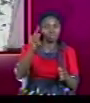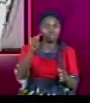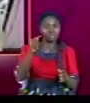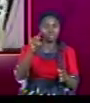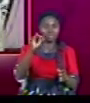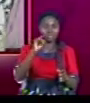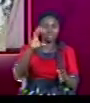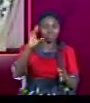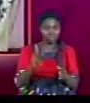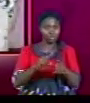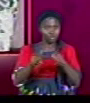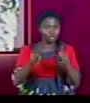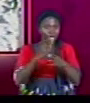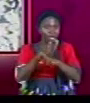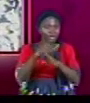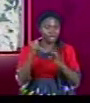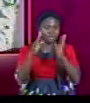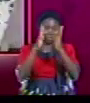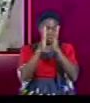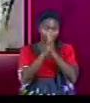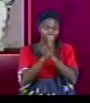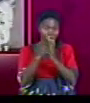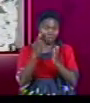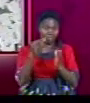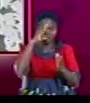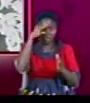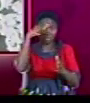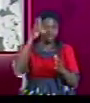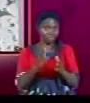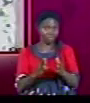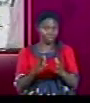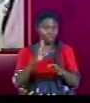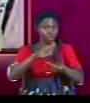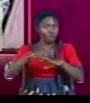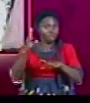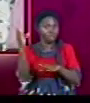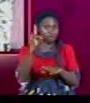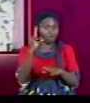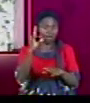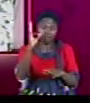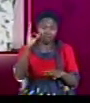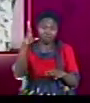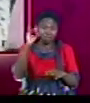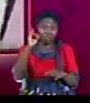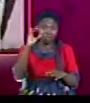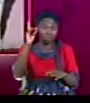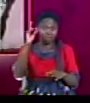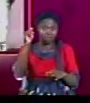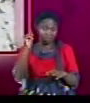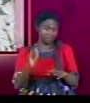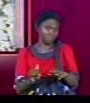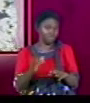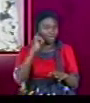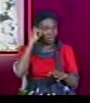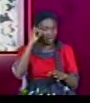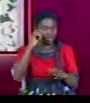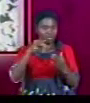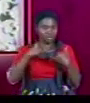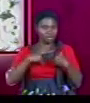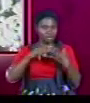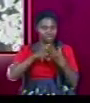been able to walk without support or crutches. So I'll give him the mic now to tell us his